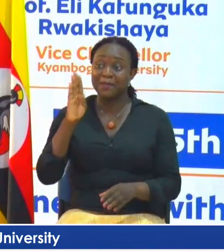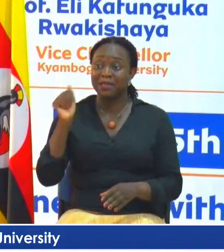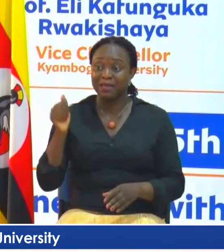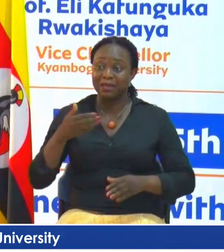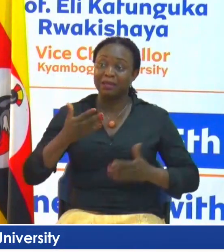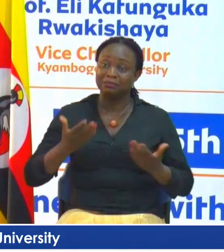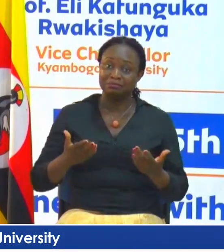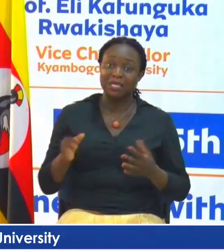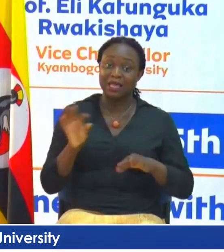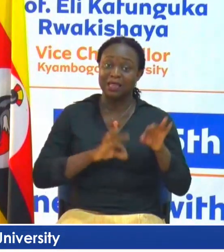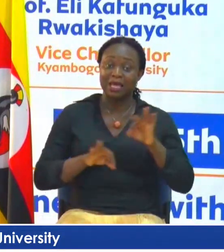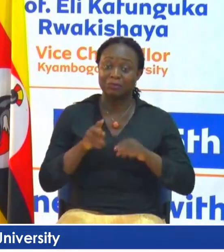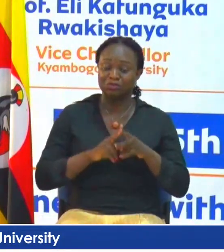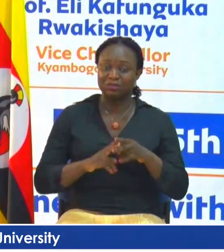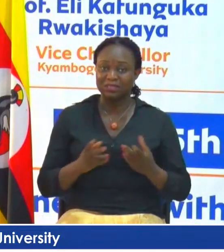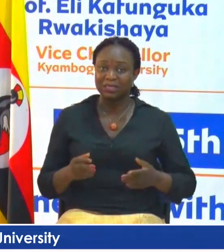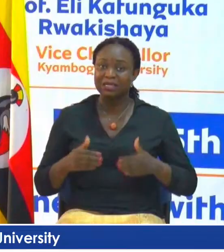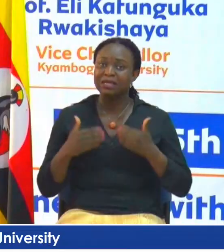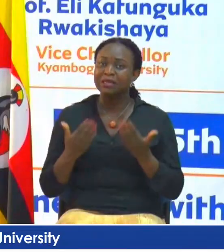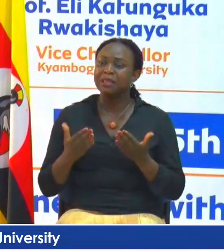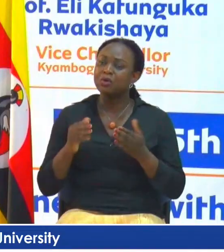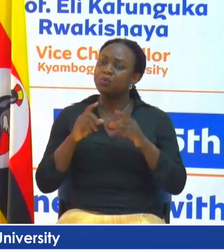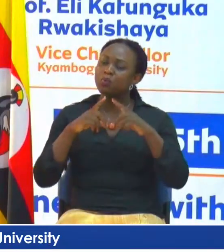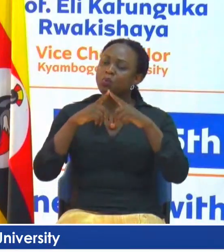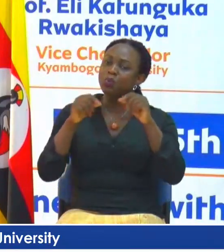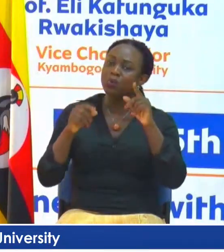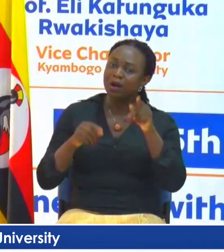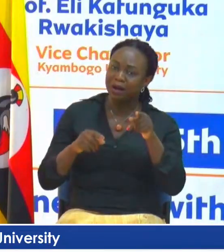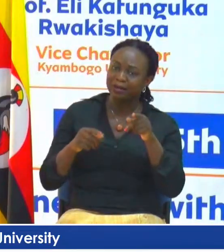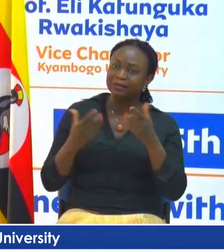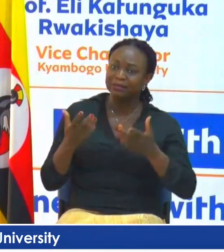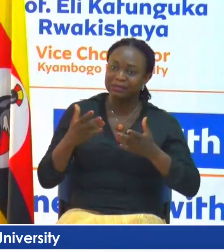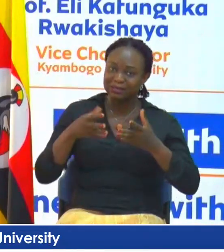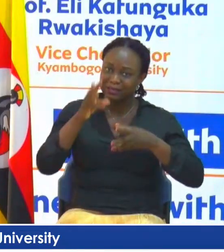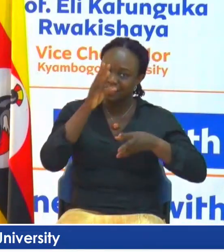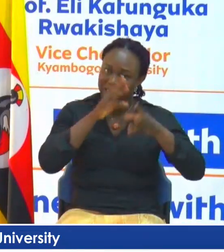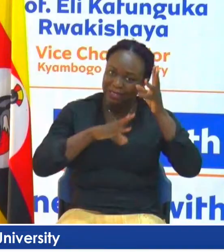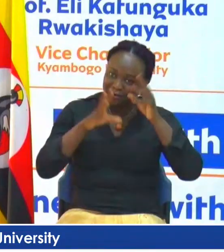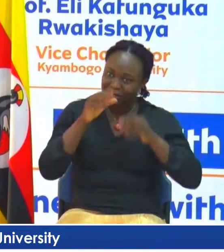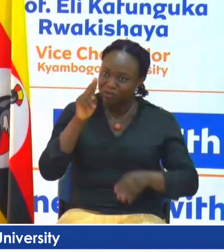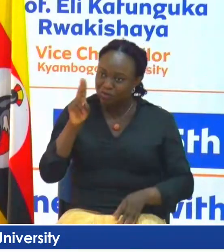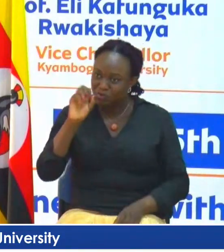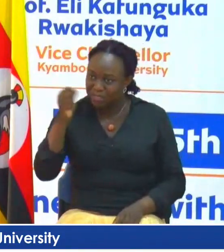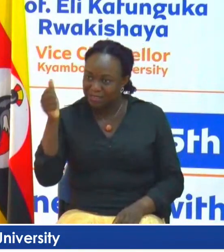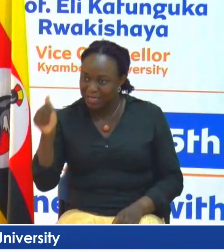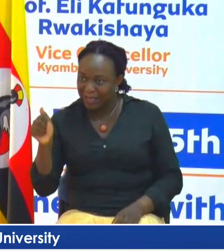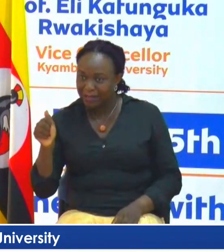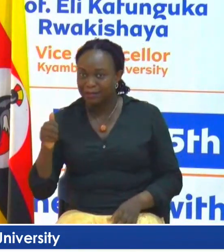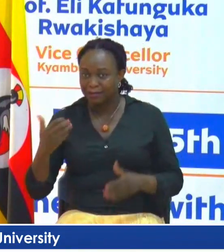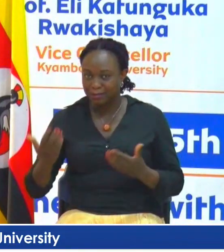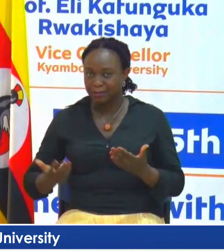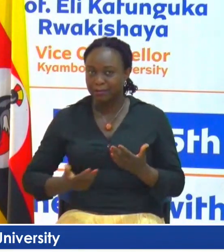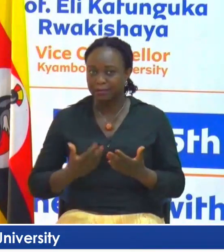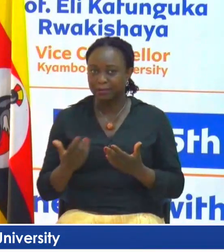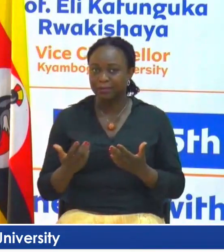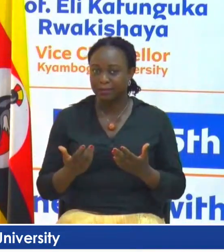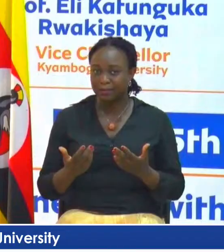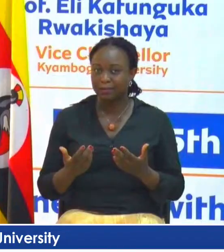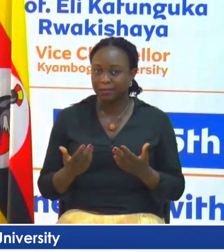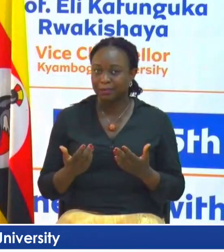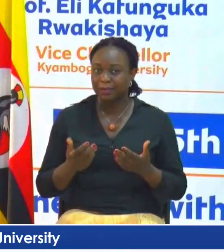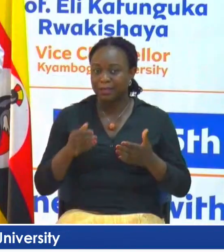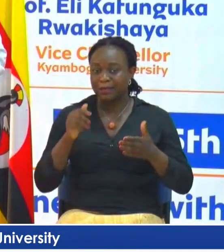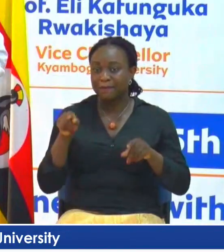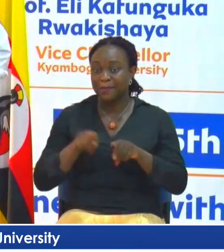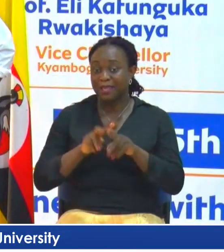Kyambogo University. So what I understand by Education SA, it's maybe a department